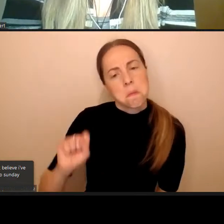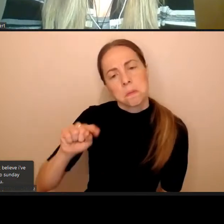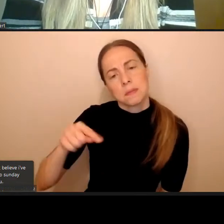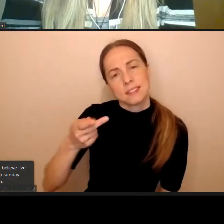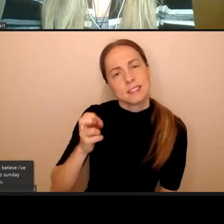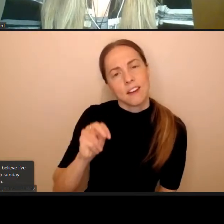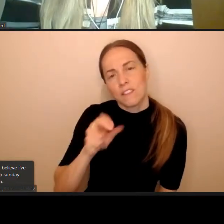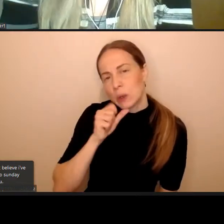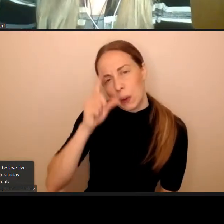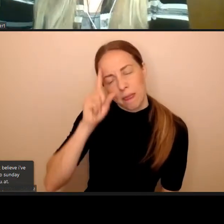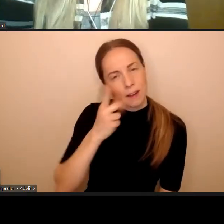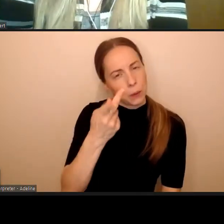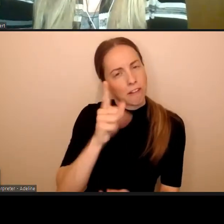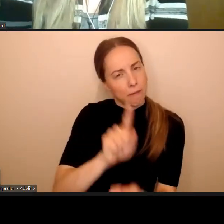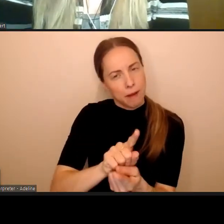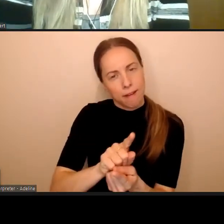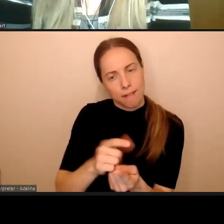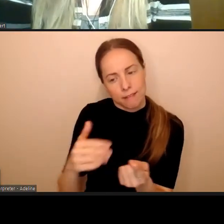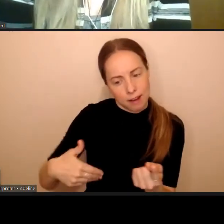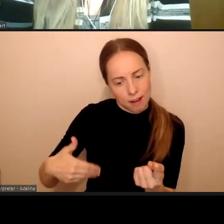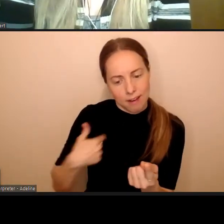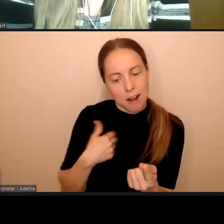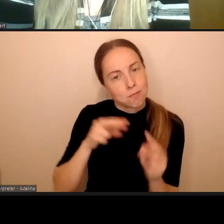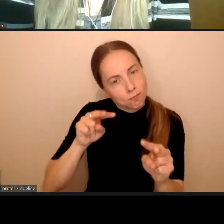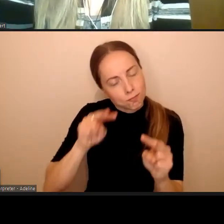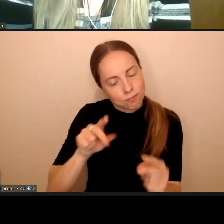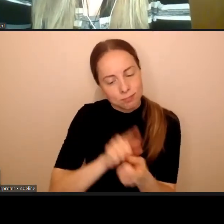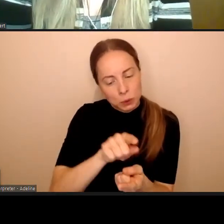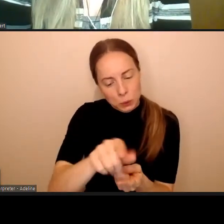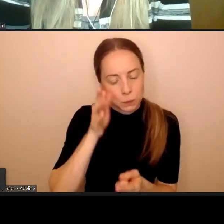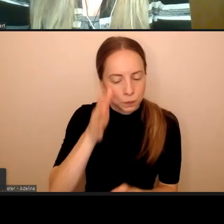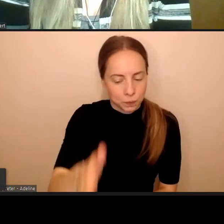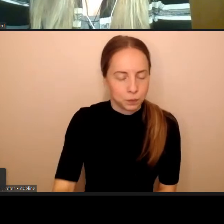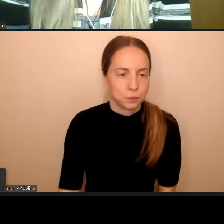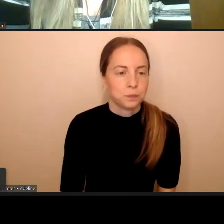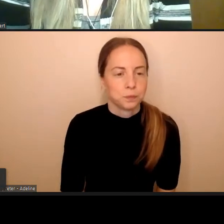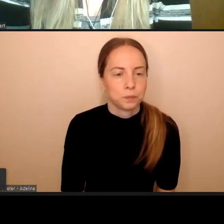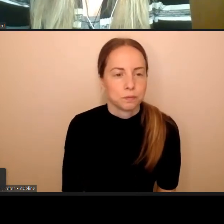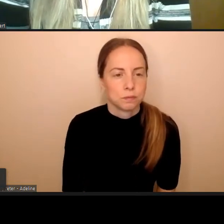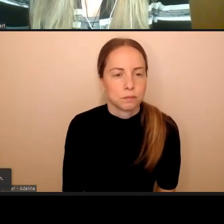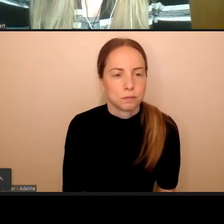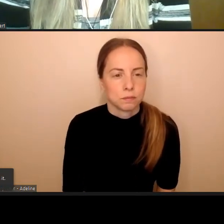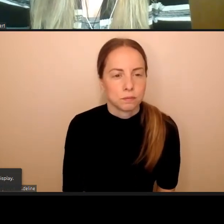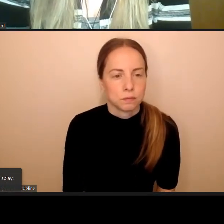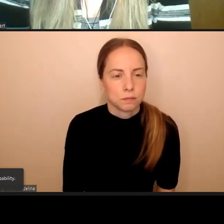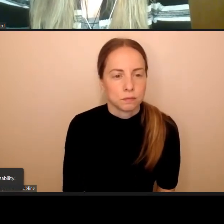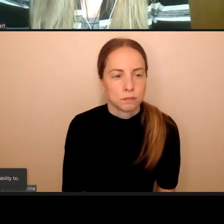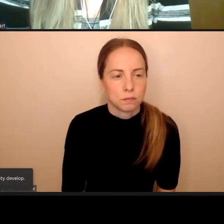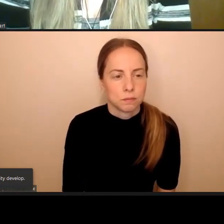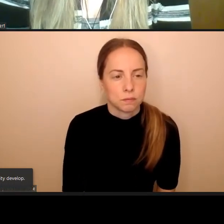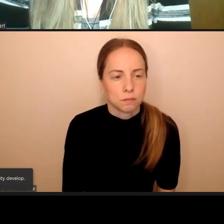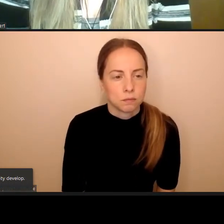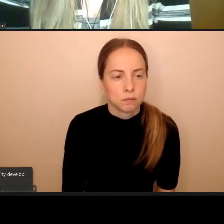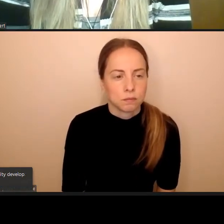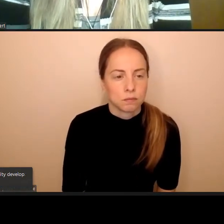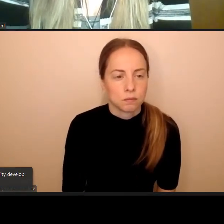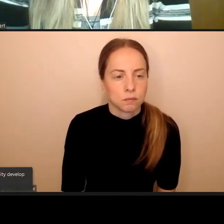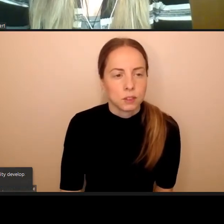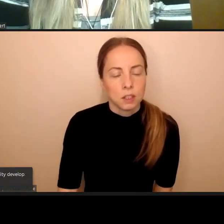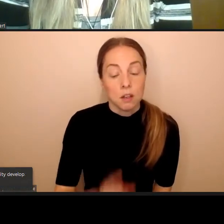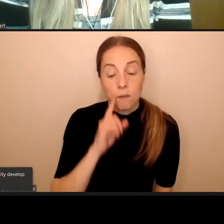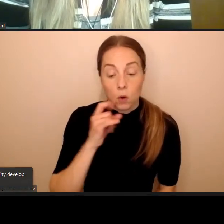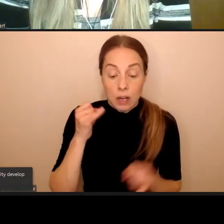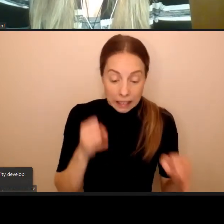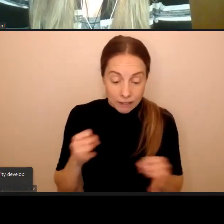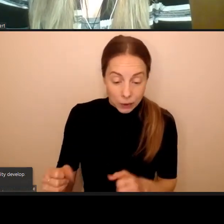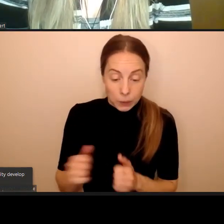you. And for an individual with a disability to develop the skills that you're talking